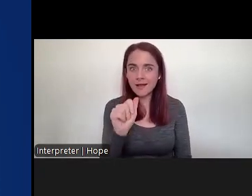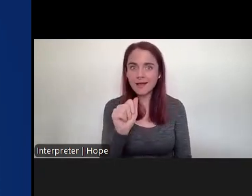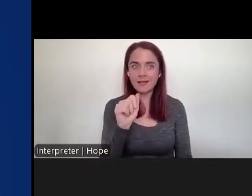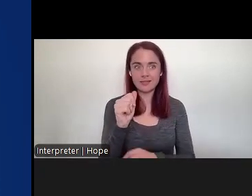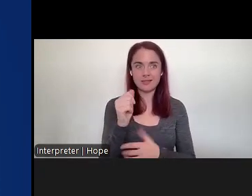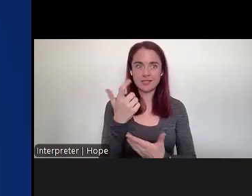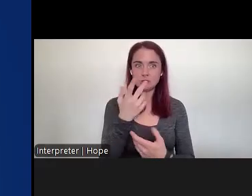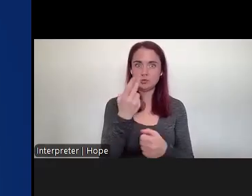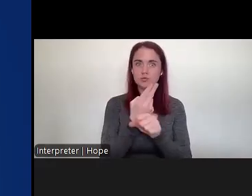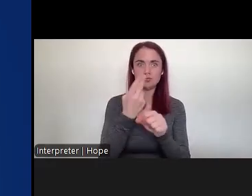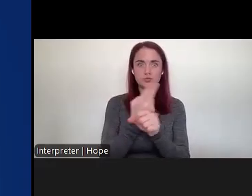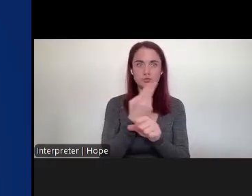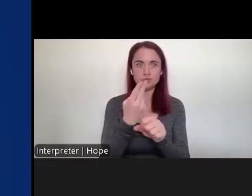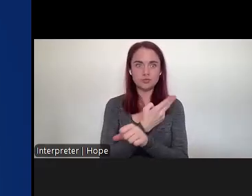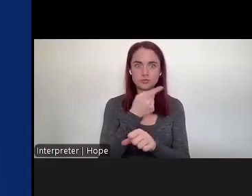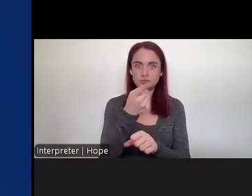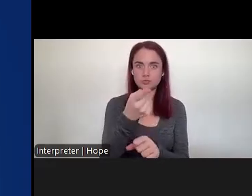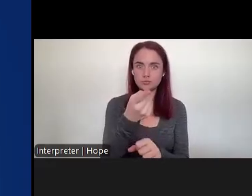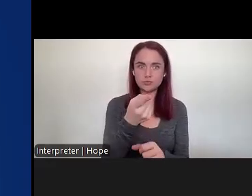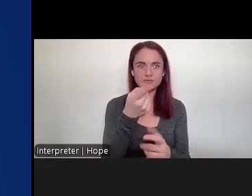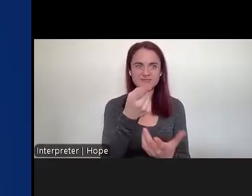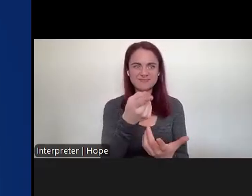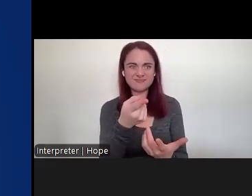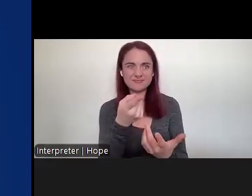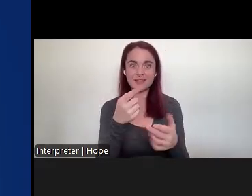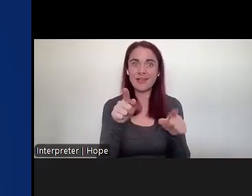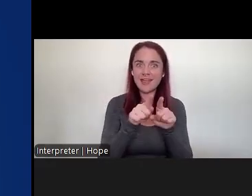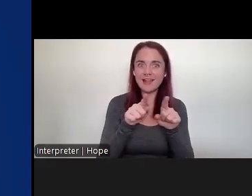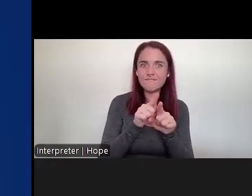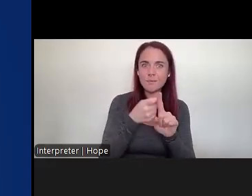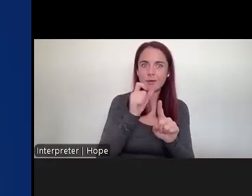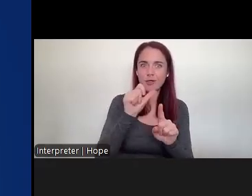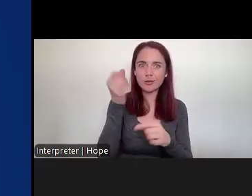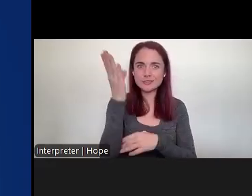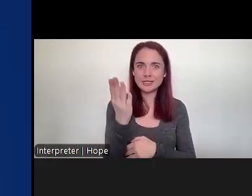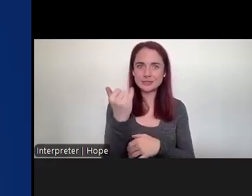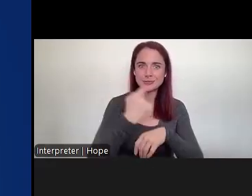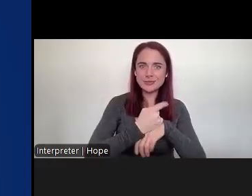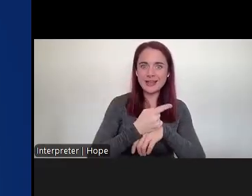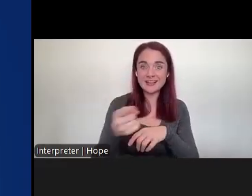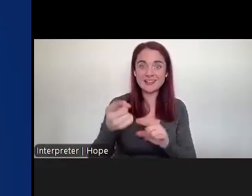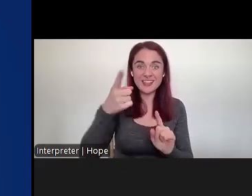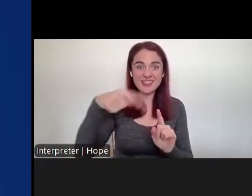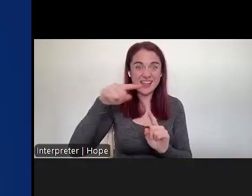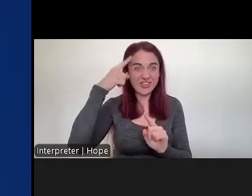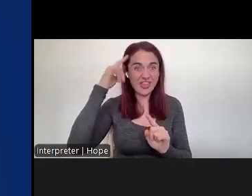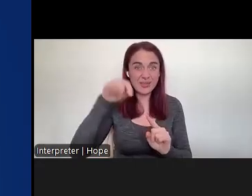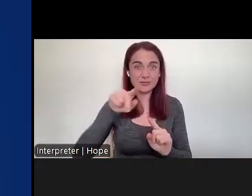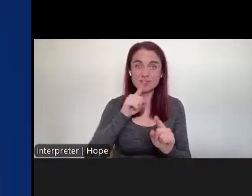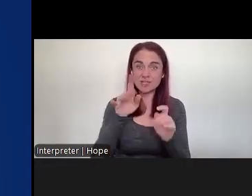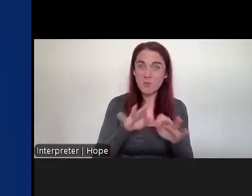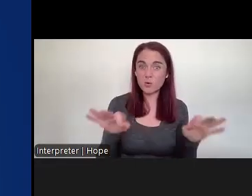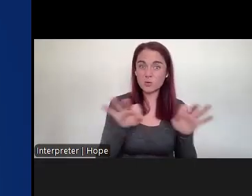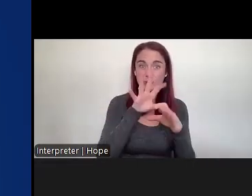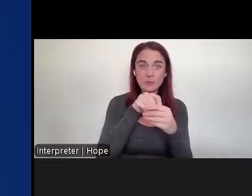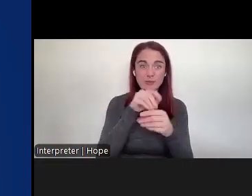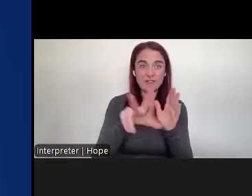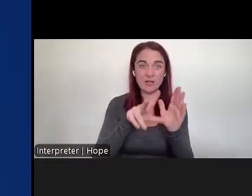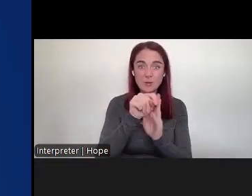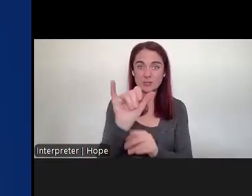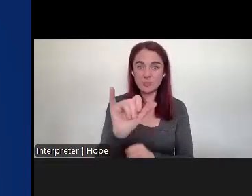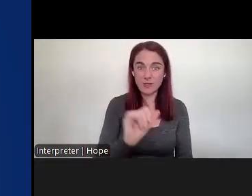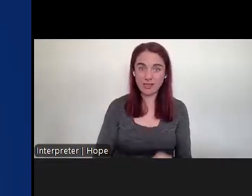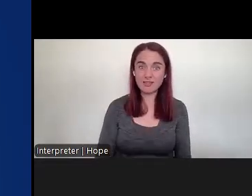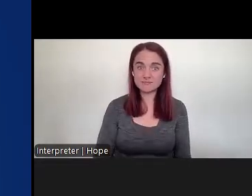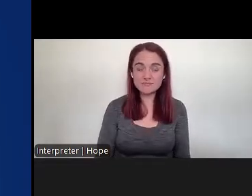presented earlier in this webinar. They thought that was really important to include as well.